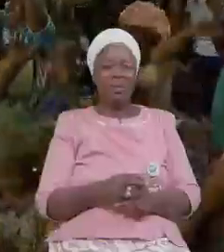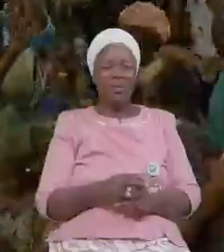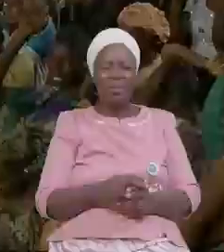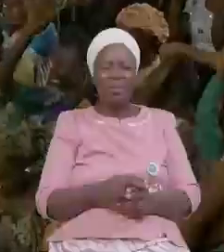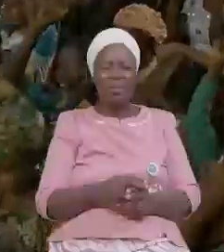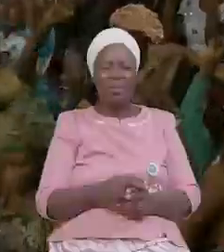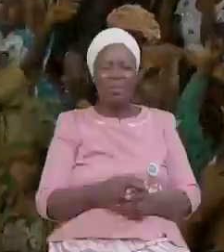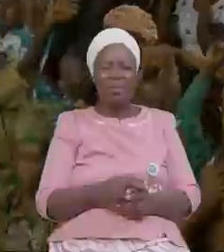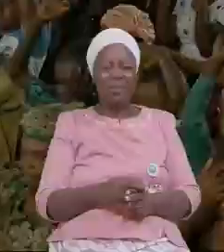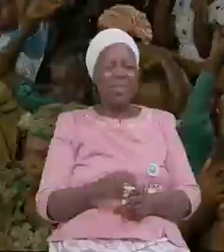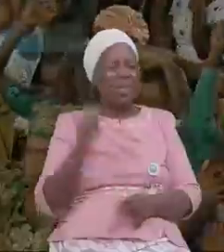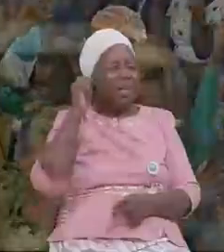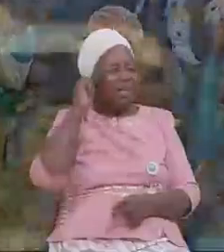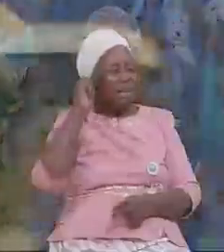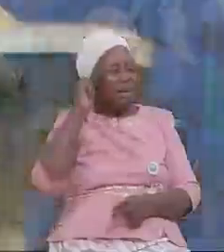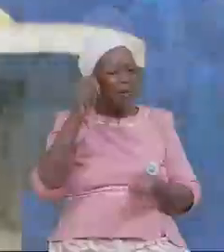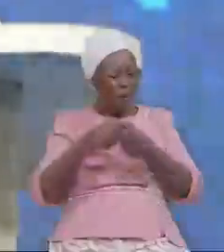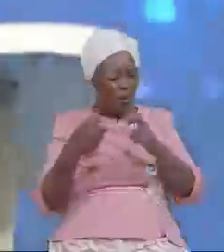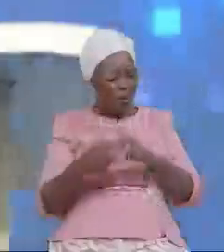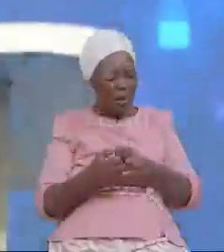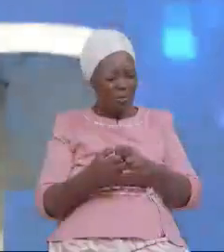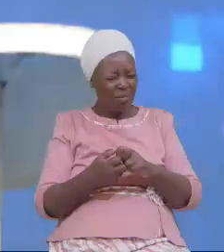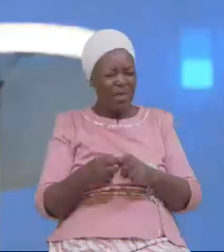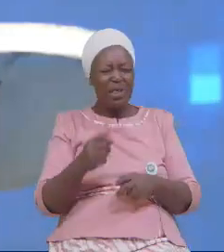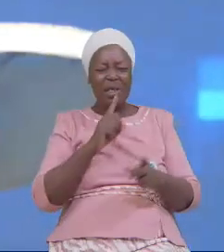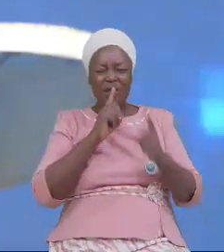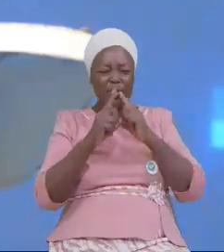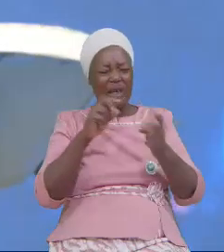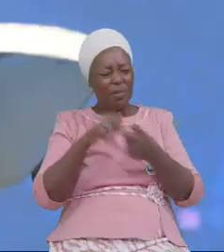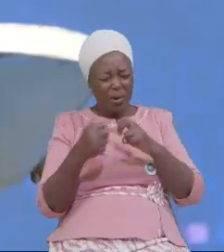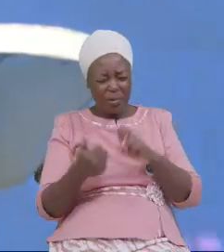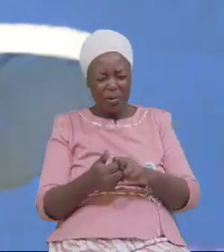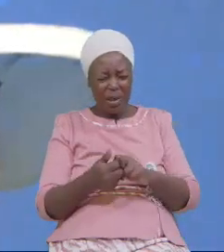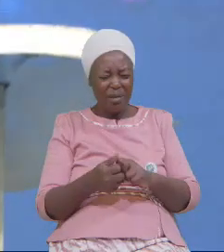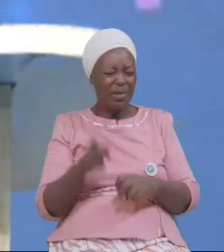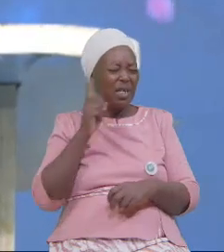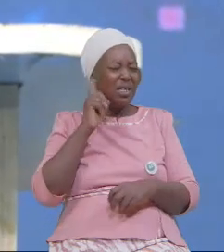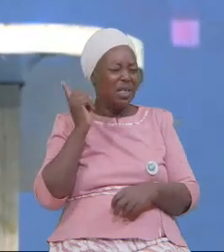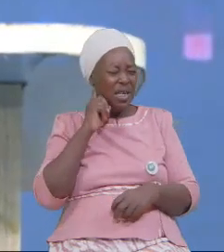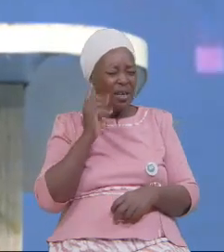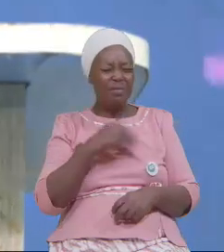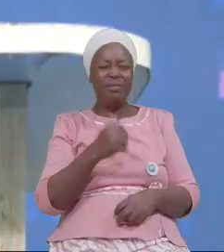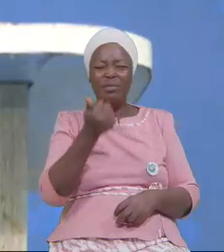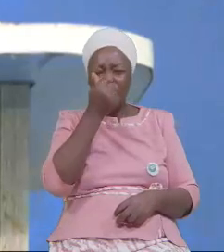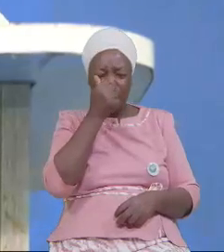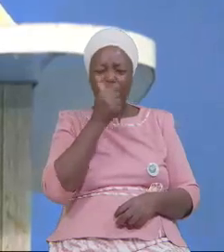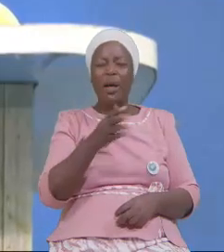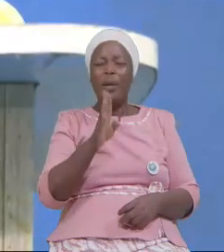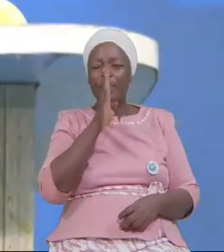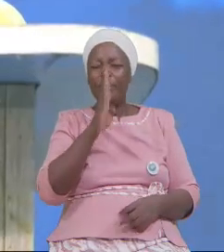name. Ear problem, speaking problem, deaf and dumb, be healed